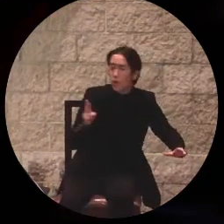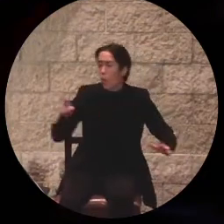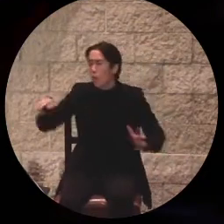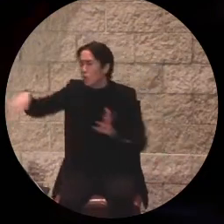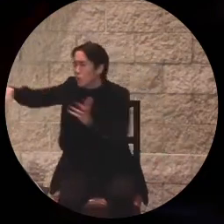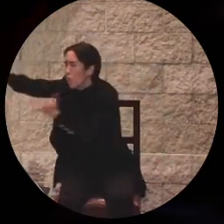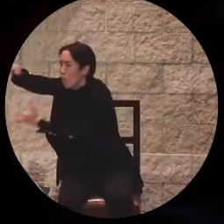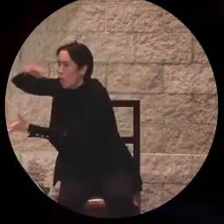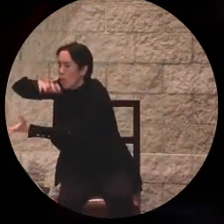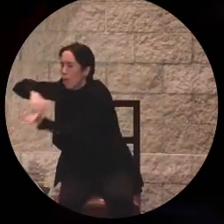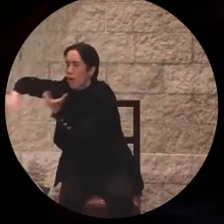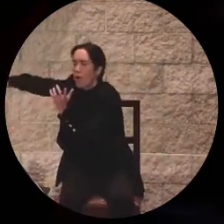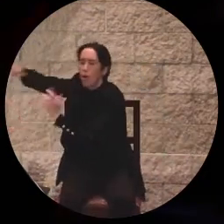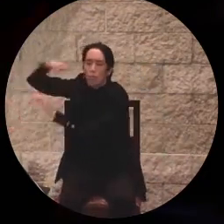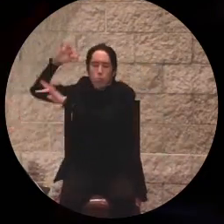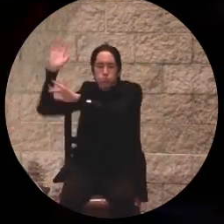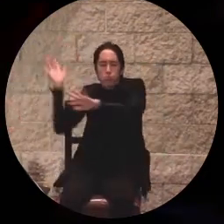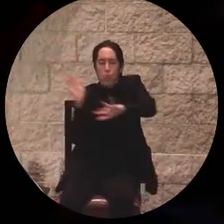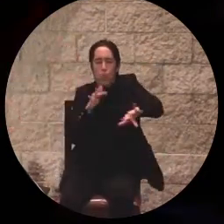Silent to stormy,